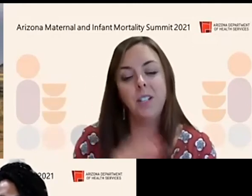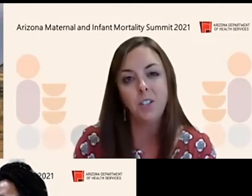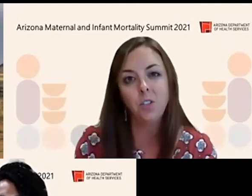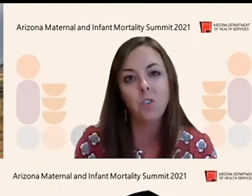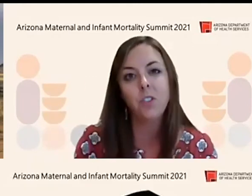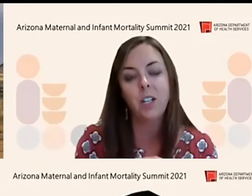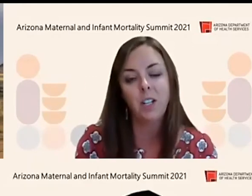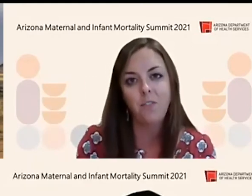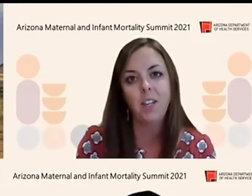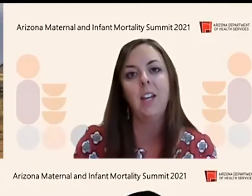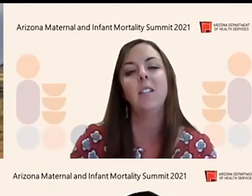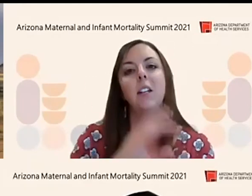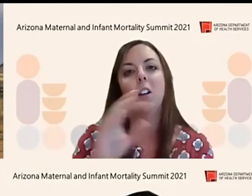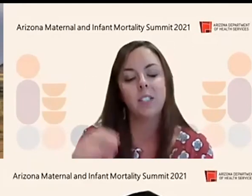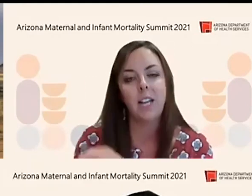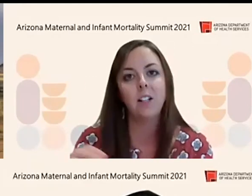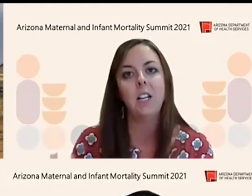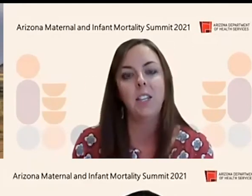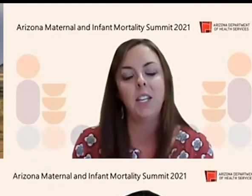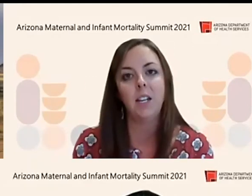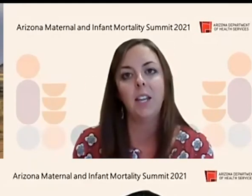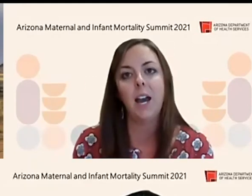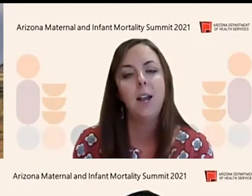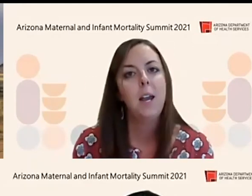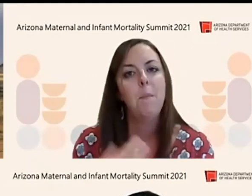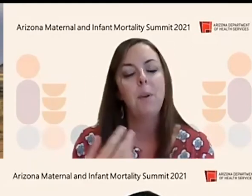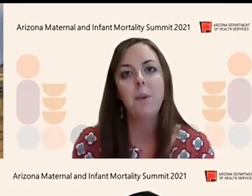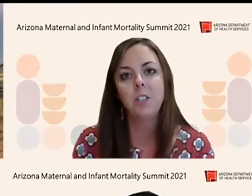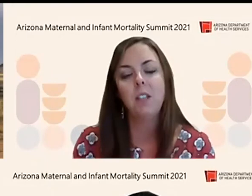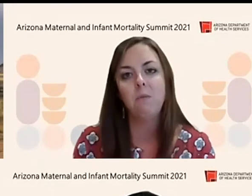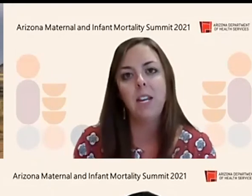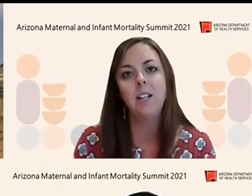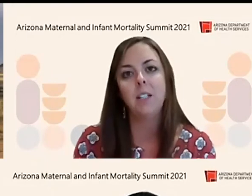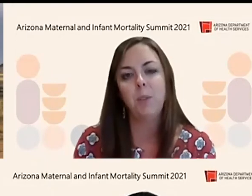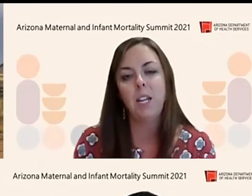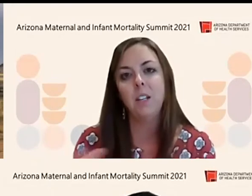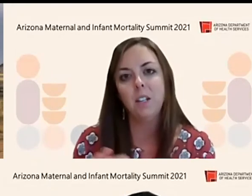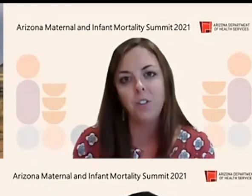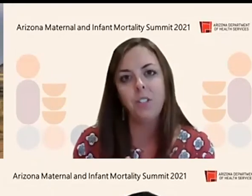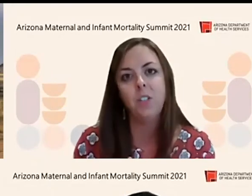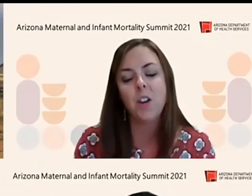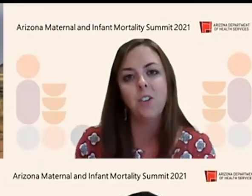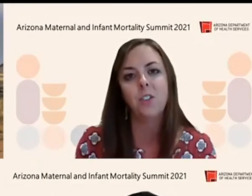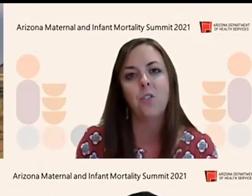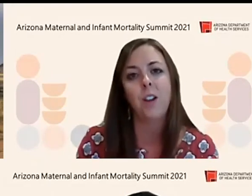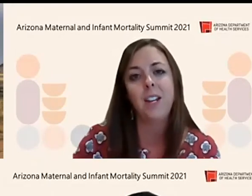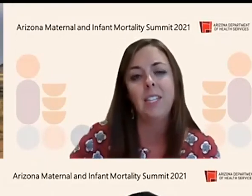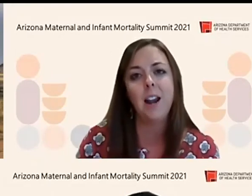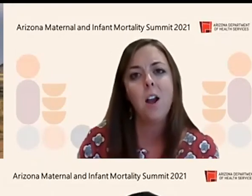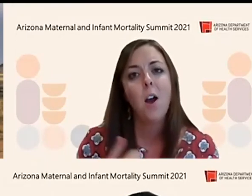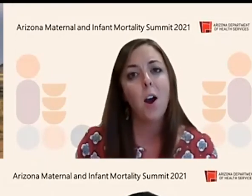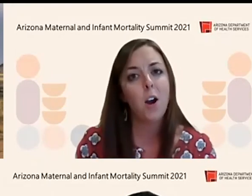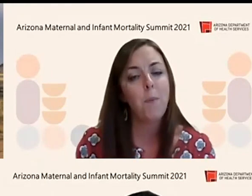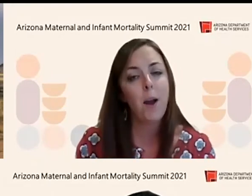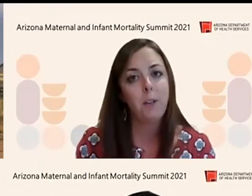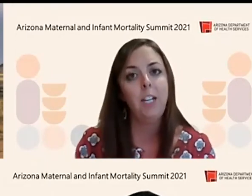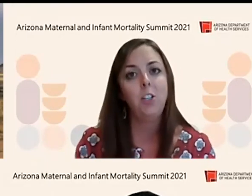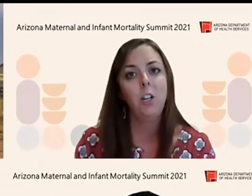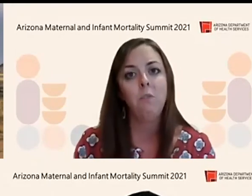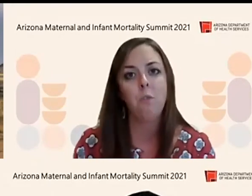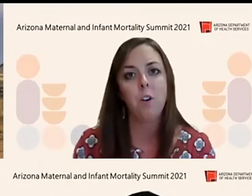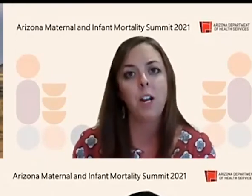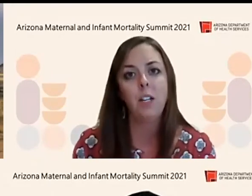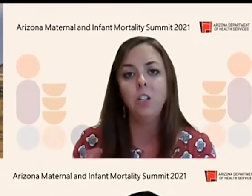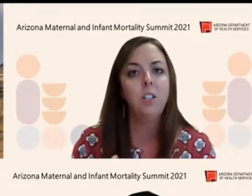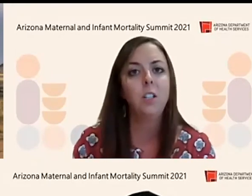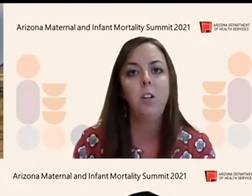for statistical significance and causality and things like that. But the best way that we can explain the differences for Arizona is that our